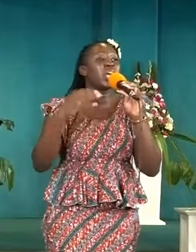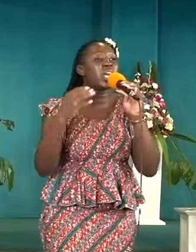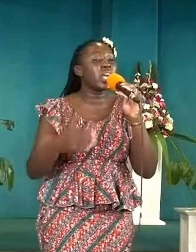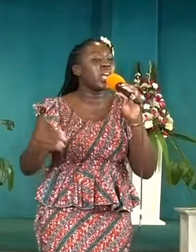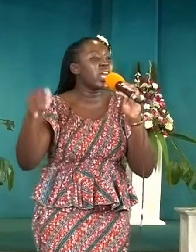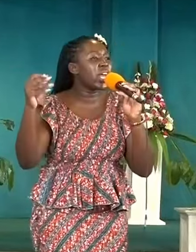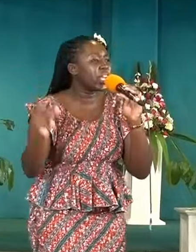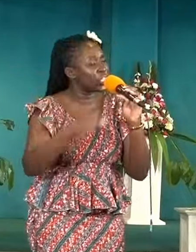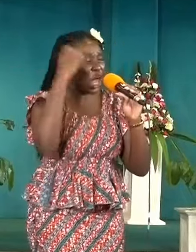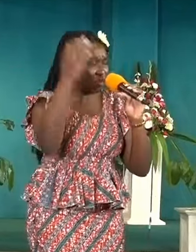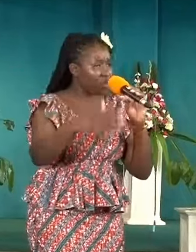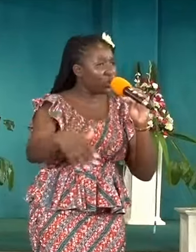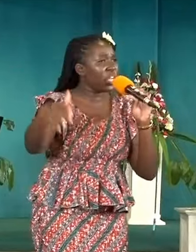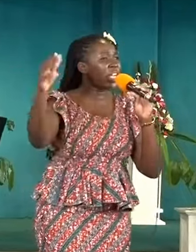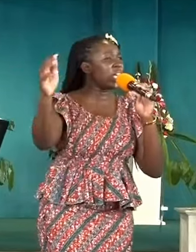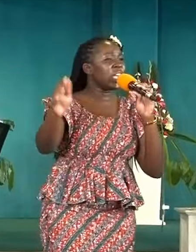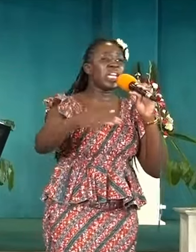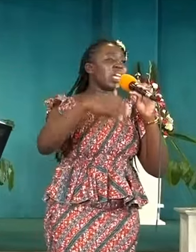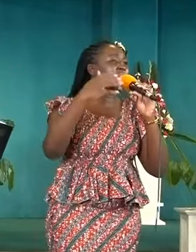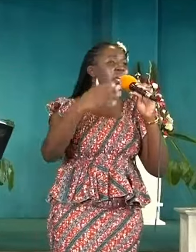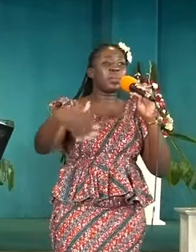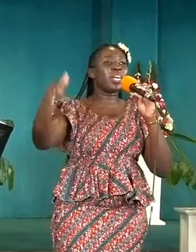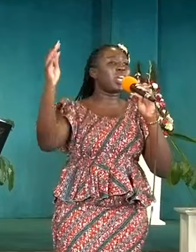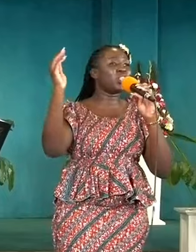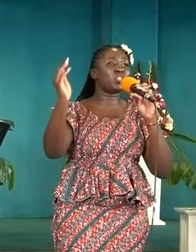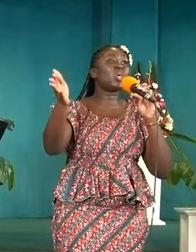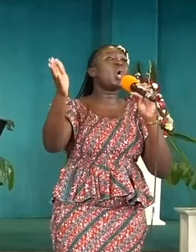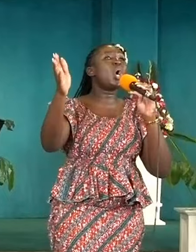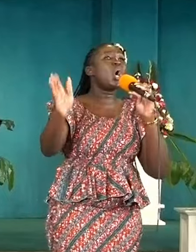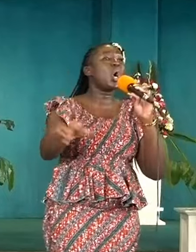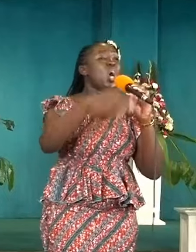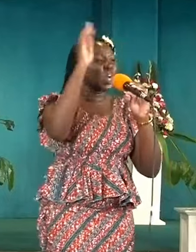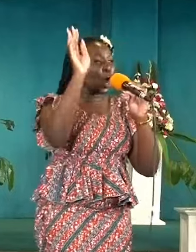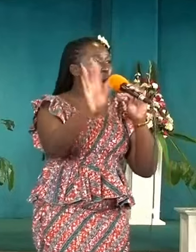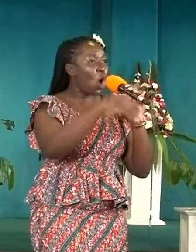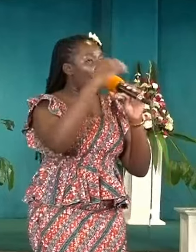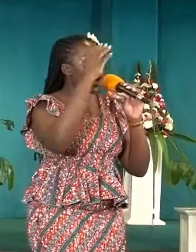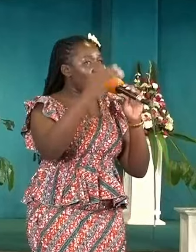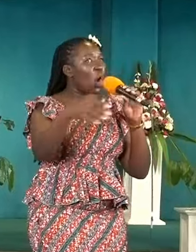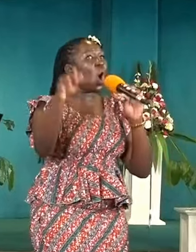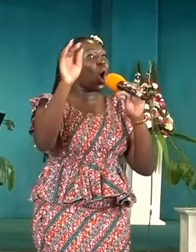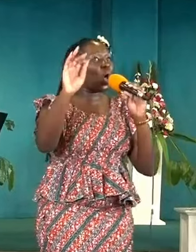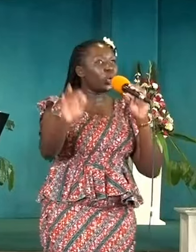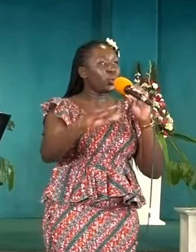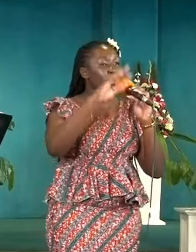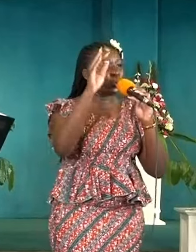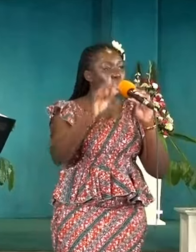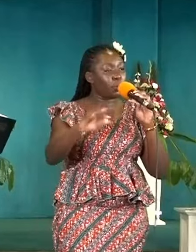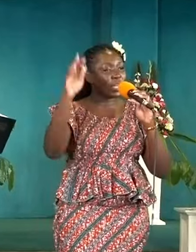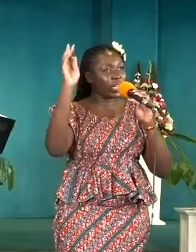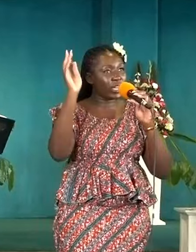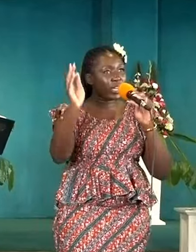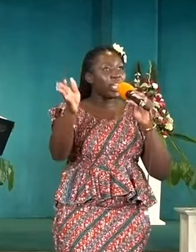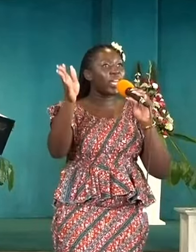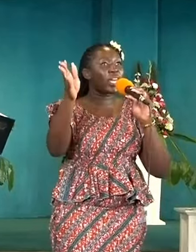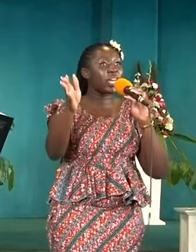matchless grace, freely bestowed on all who